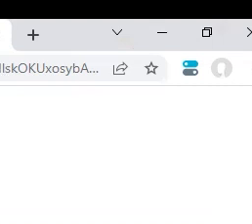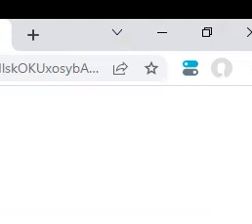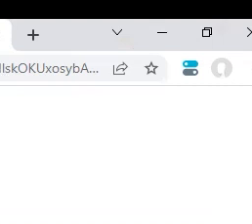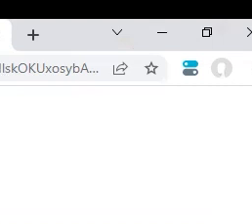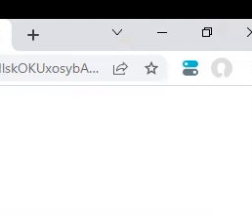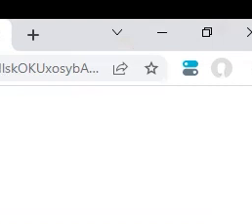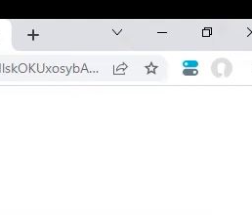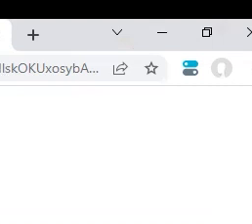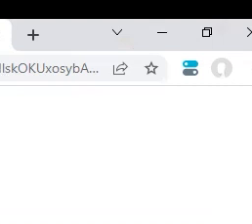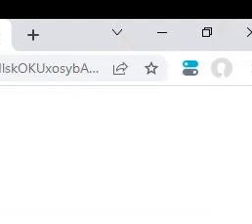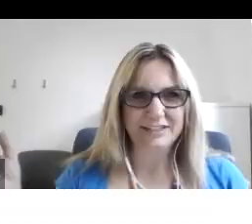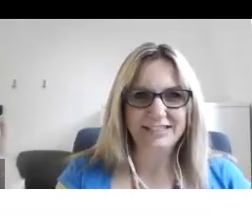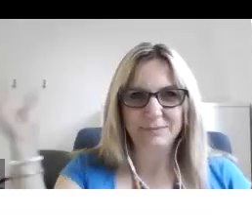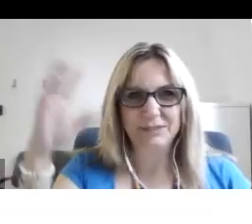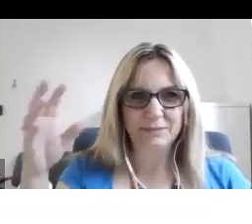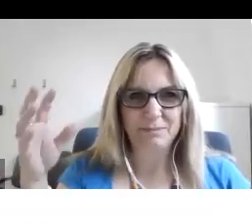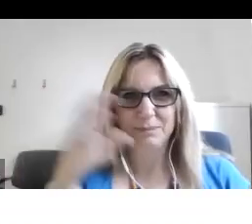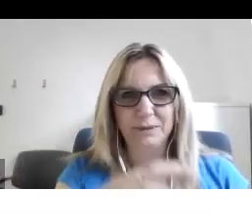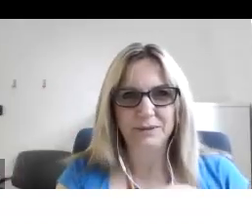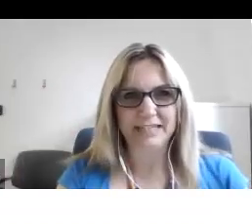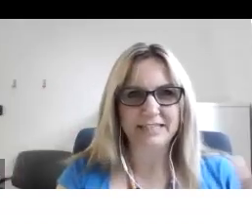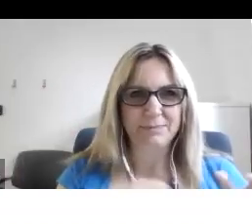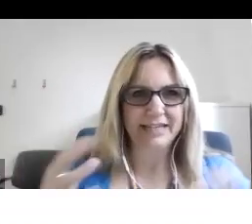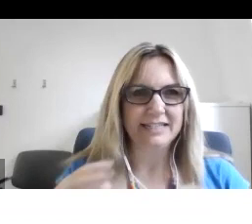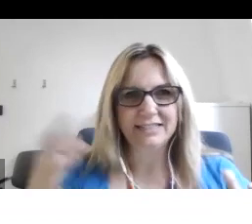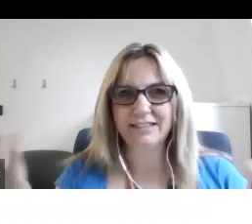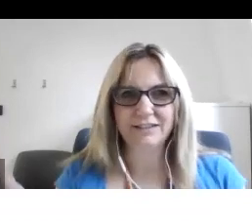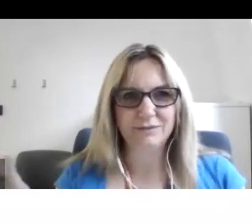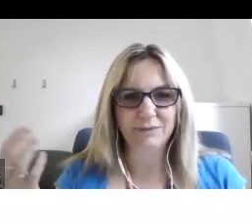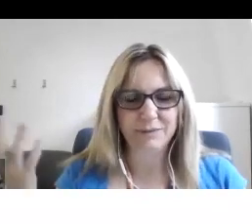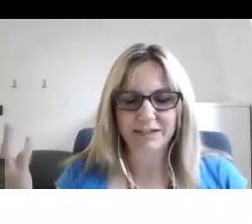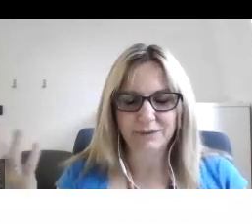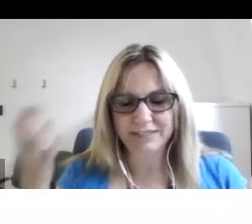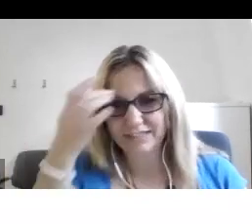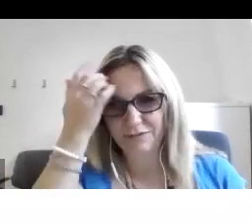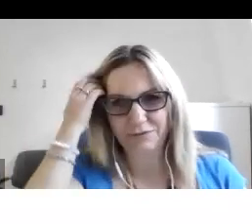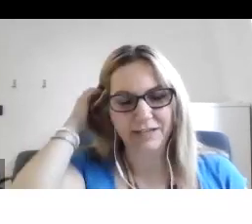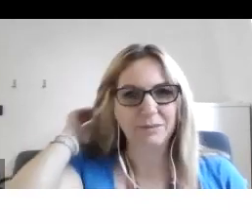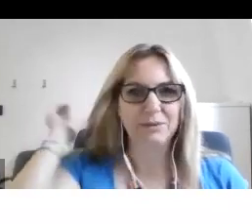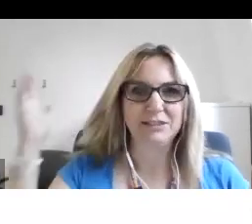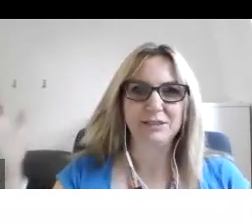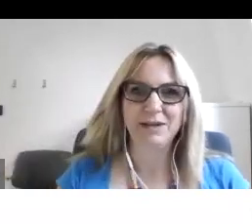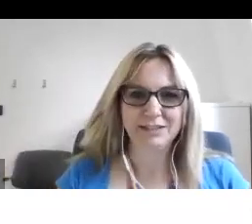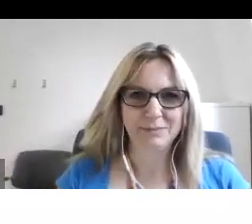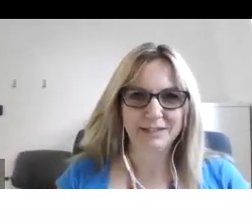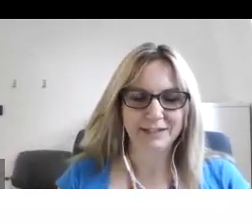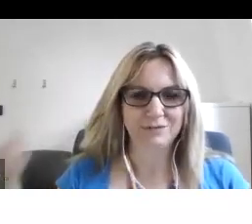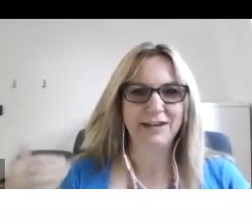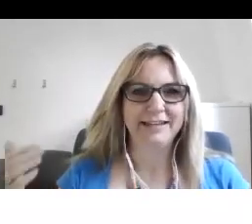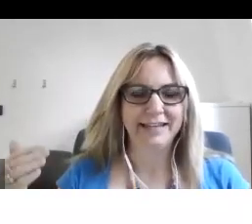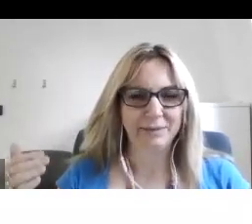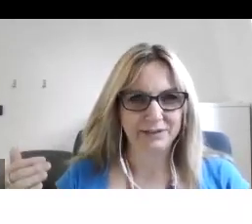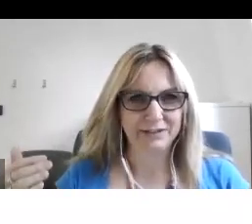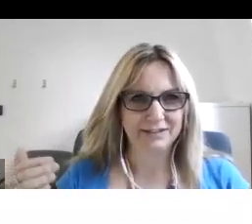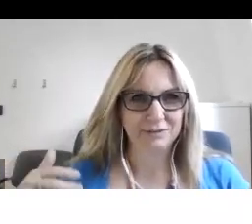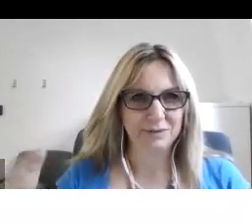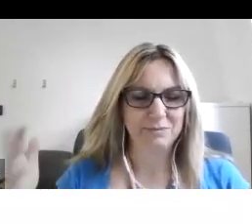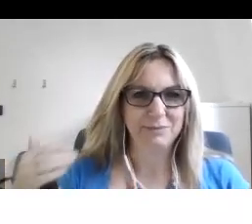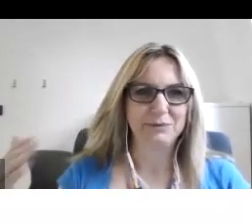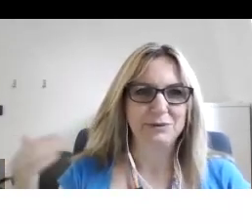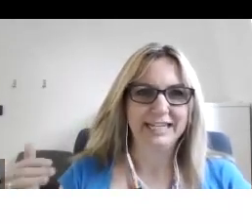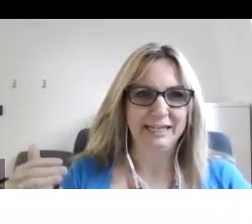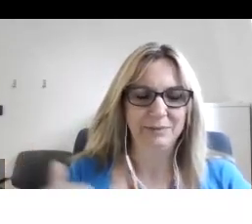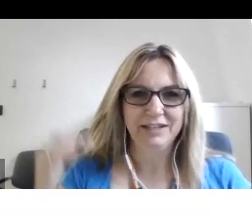movement detentation and Yeah, and it yeah, just I can seems see to it. put things back into, I mean, I always think of a person's mind as being like a filing cabinet, and